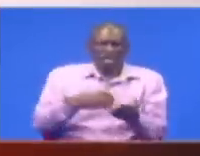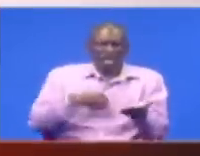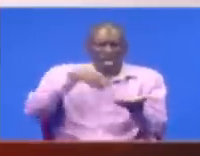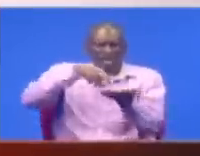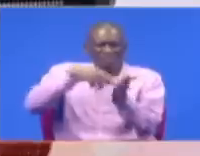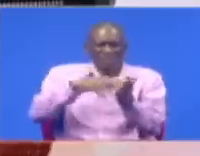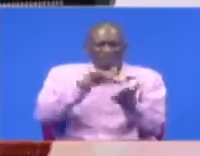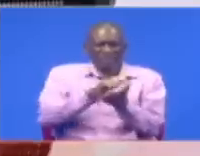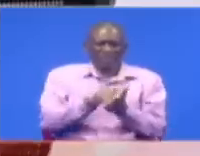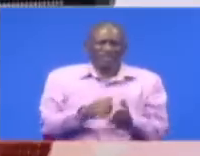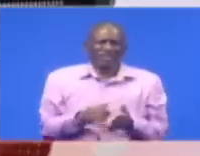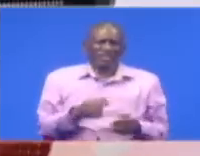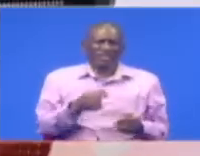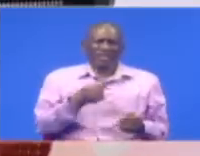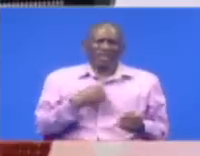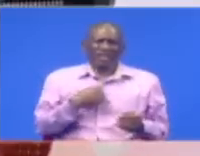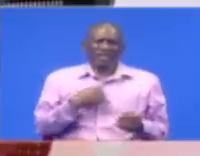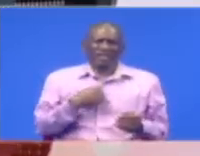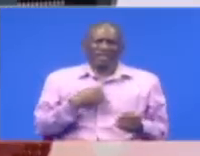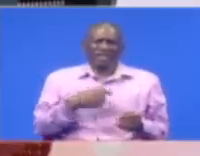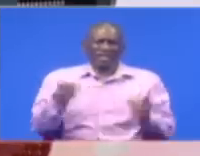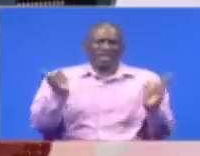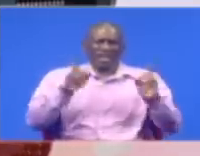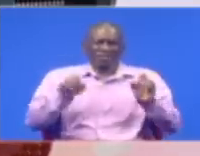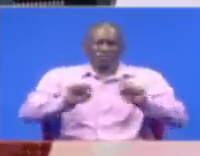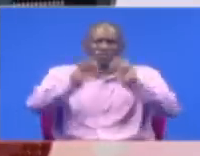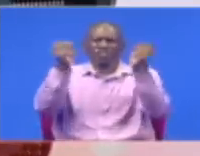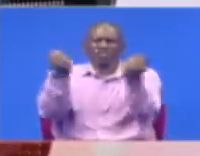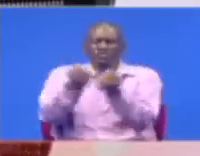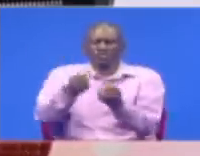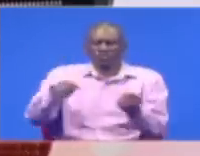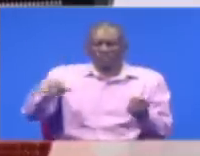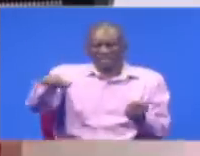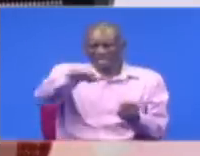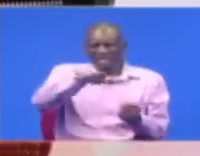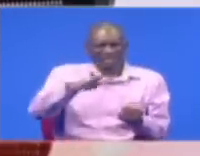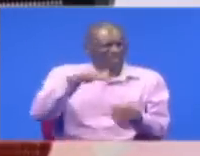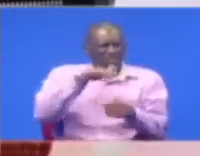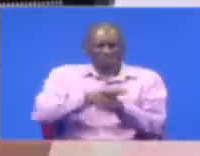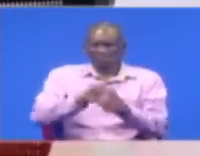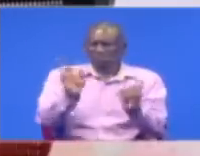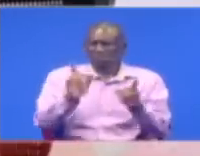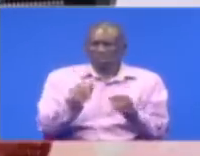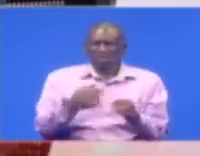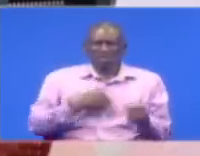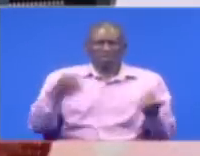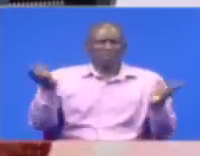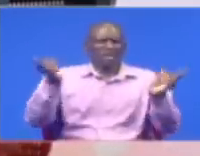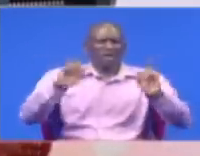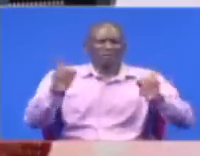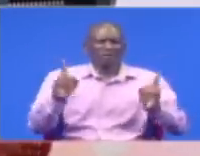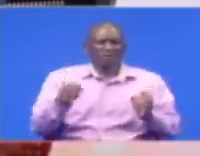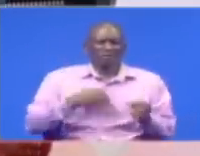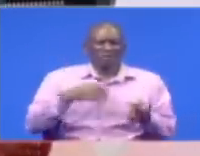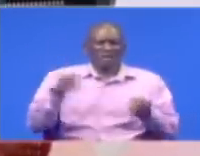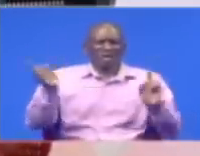meant that I am not in social circles. I'm not in